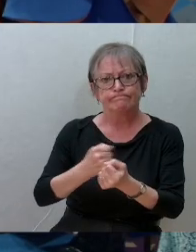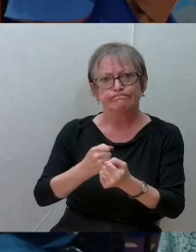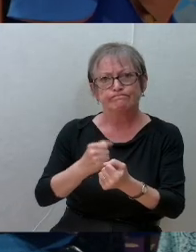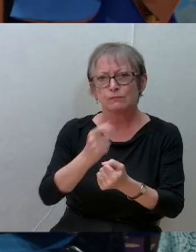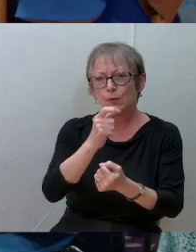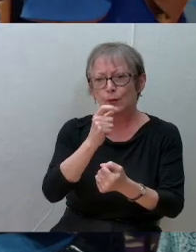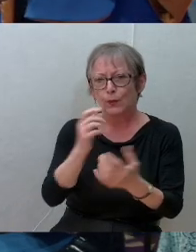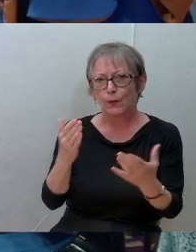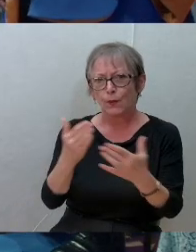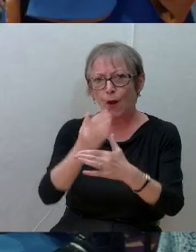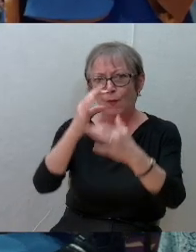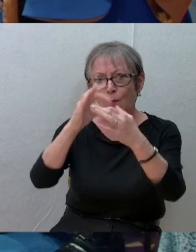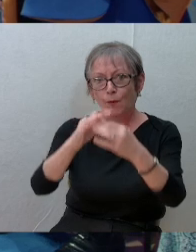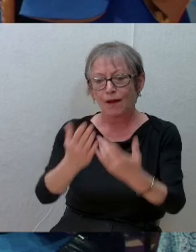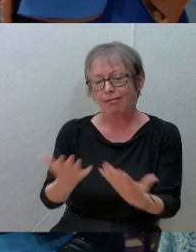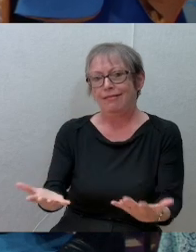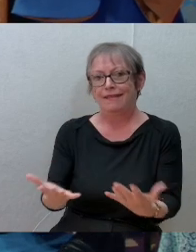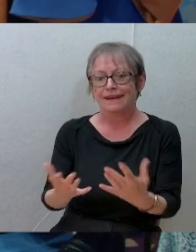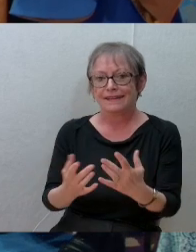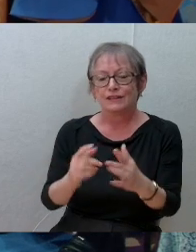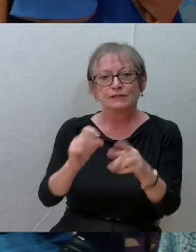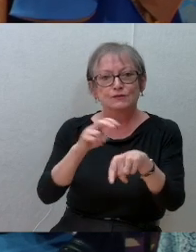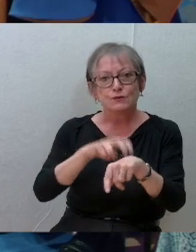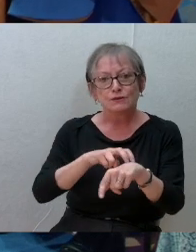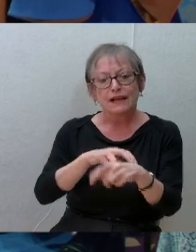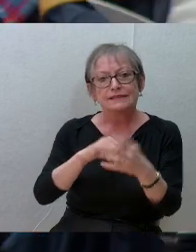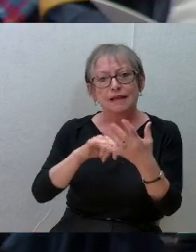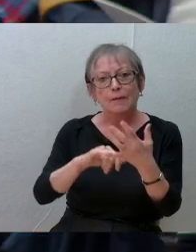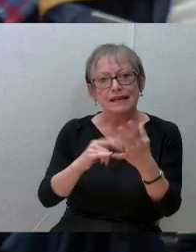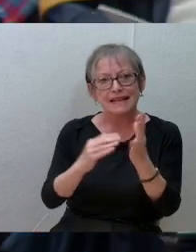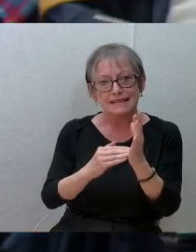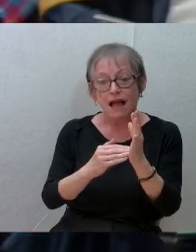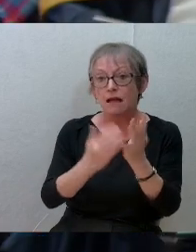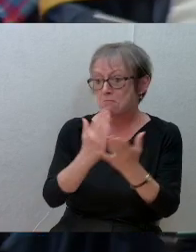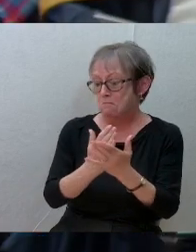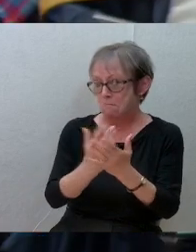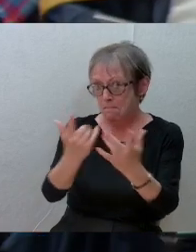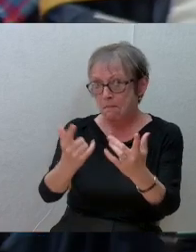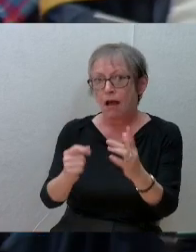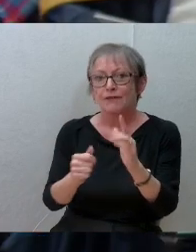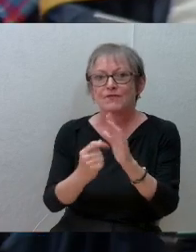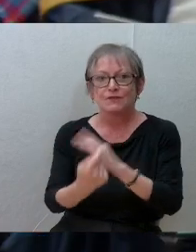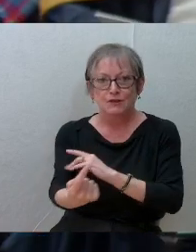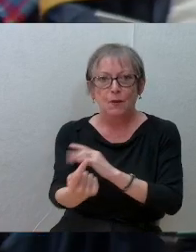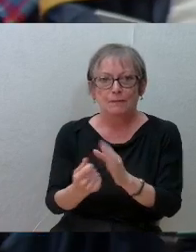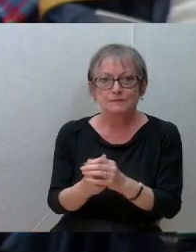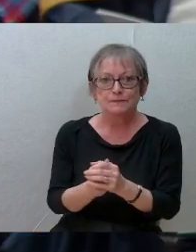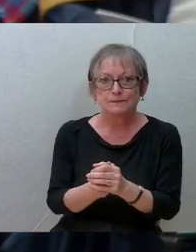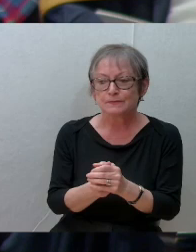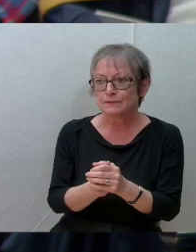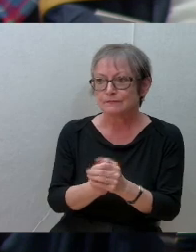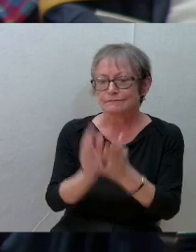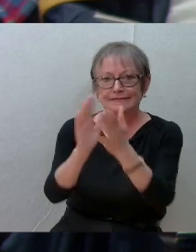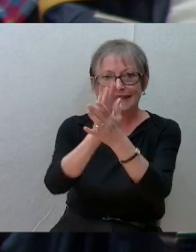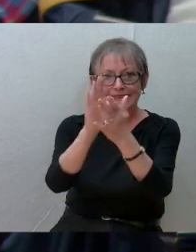those we work with. Dr. Sabir Zazai is prime amongst those individuals, and we were delighted